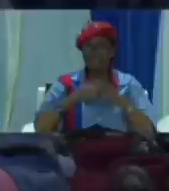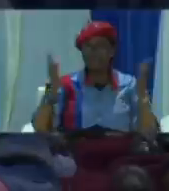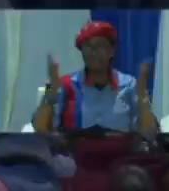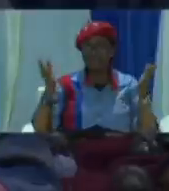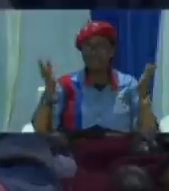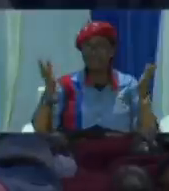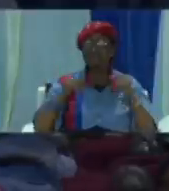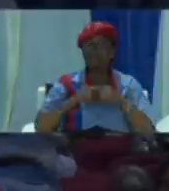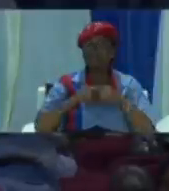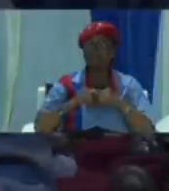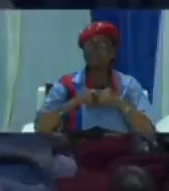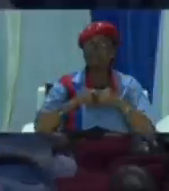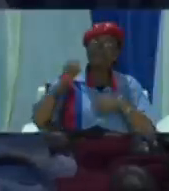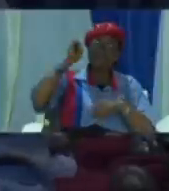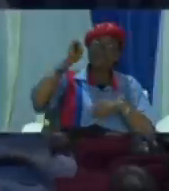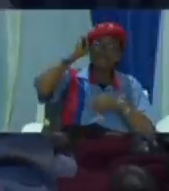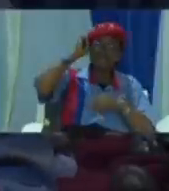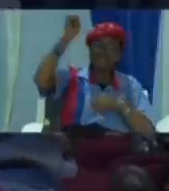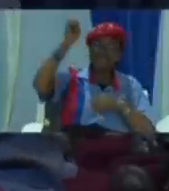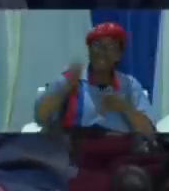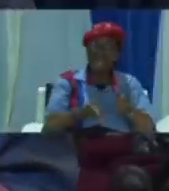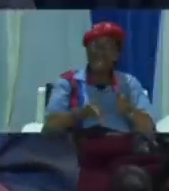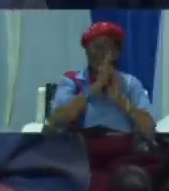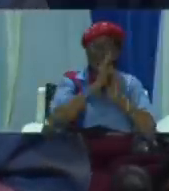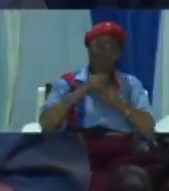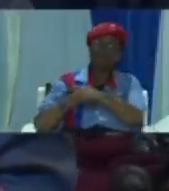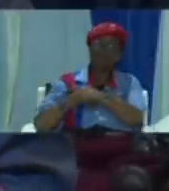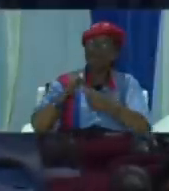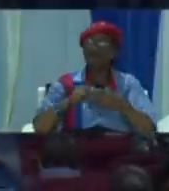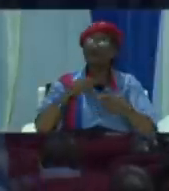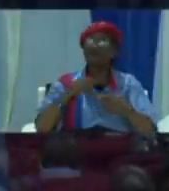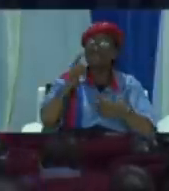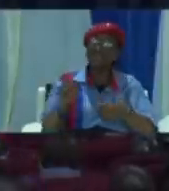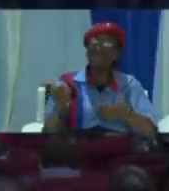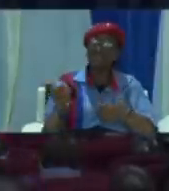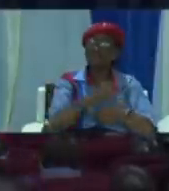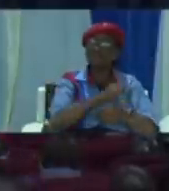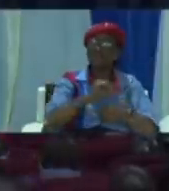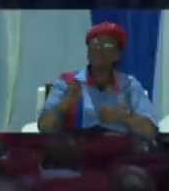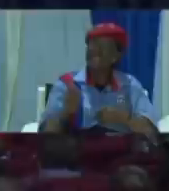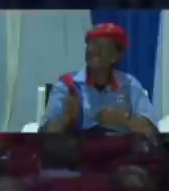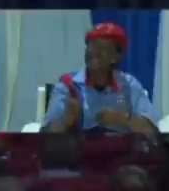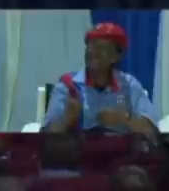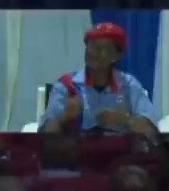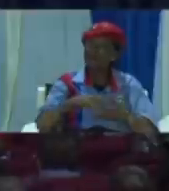And he asked me to tell you a little story. You know, I've